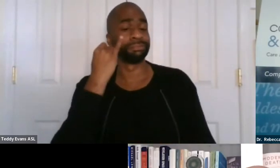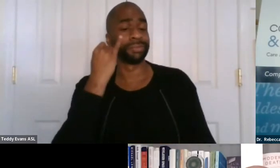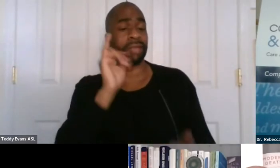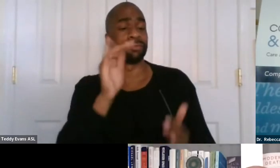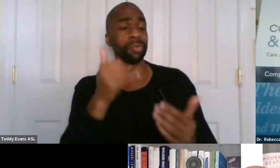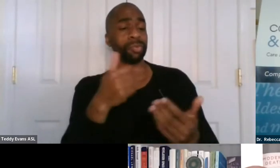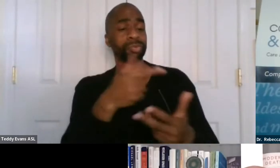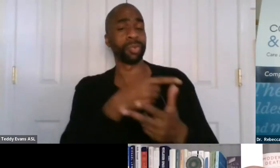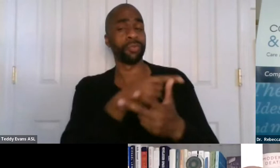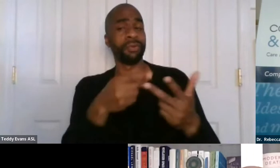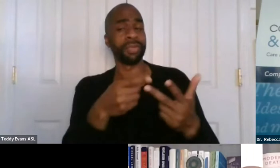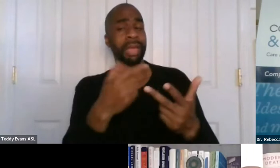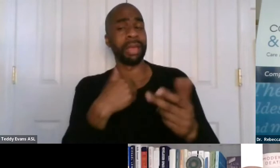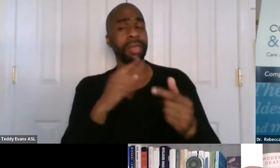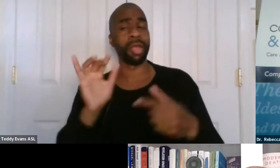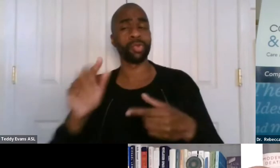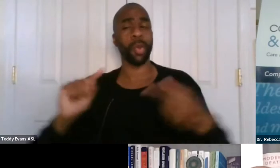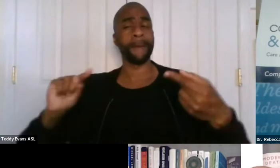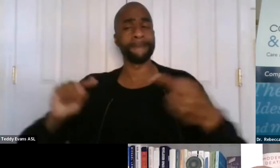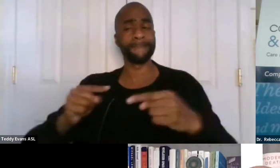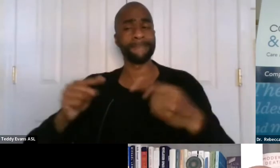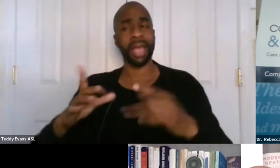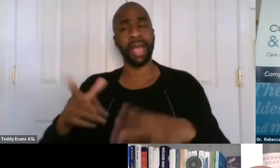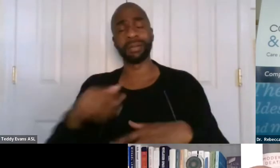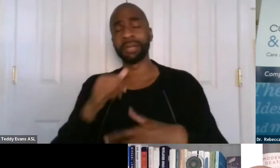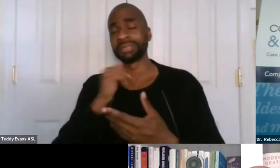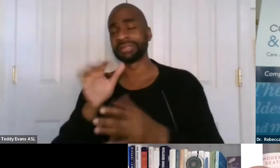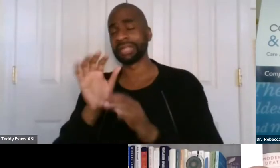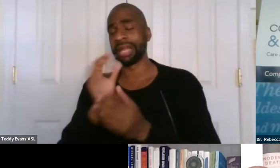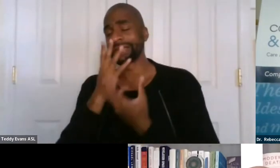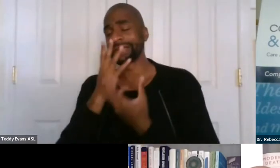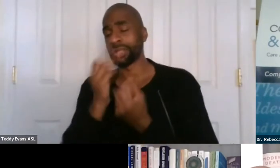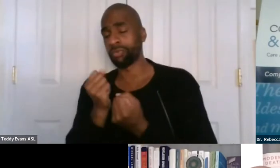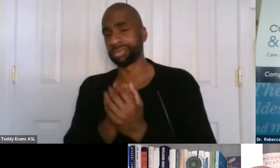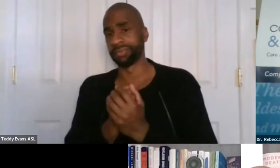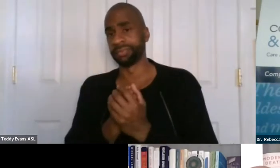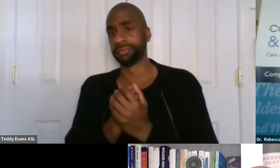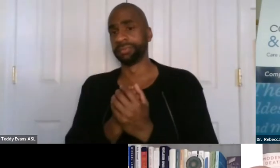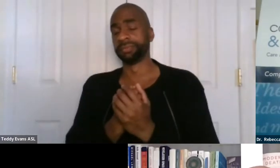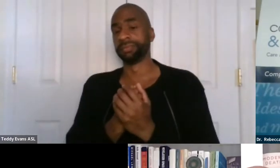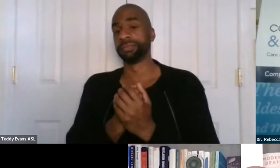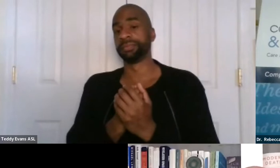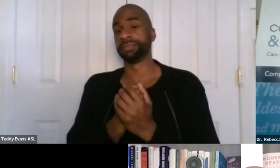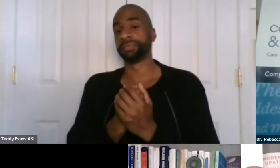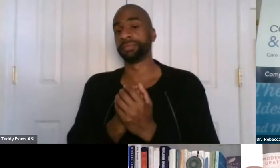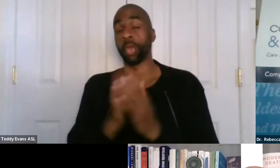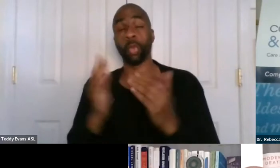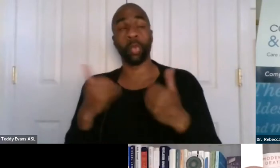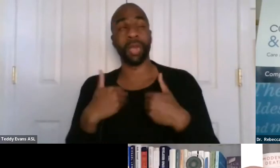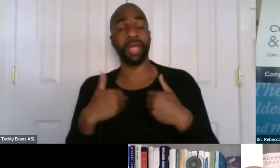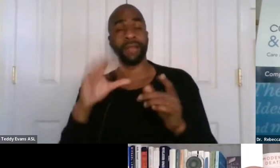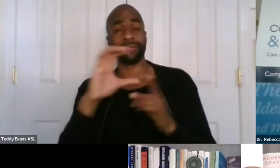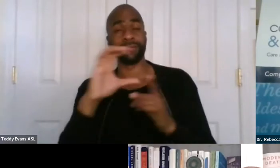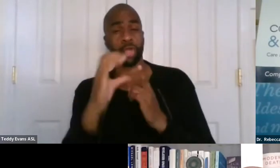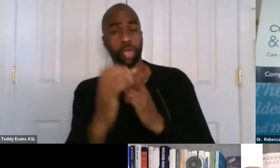than if you don't have any of those vulnerabilities. At the same time, we also have a culture in which